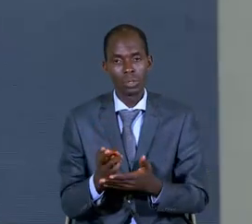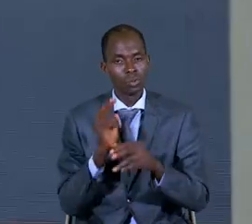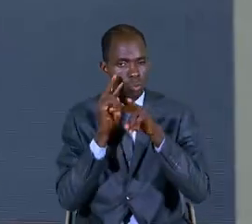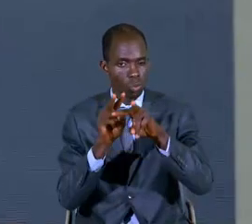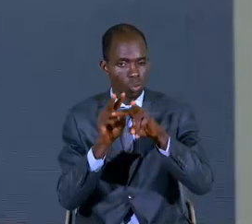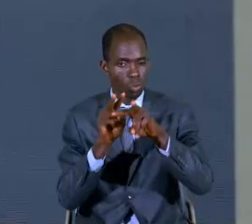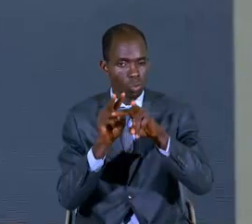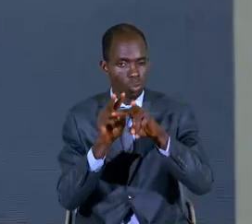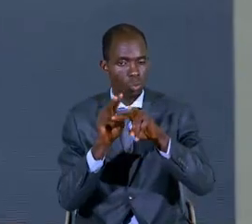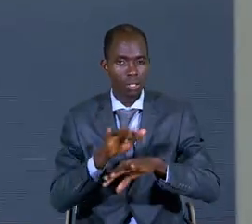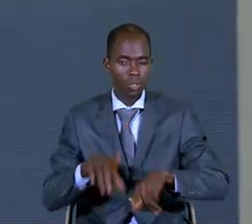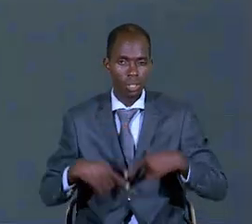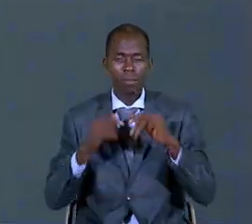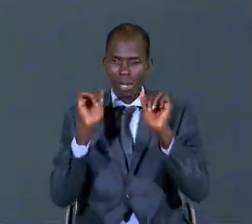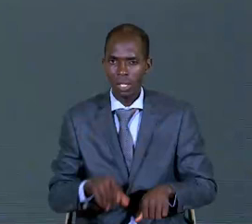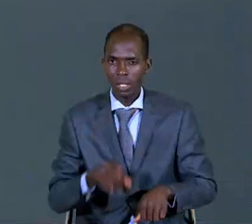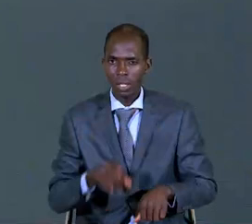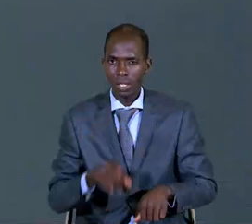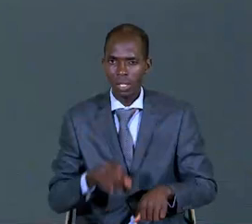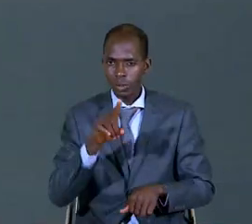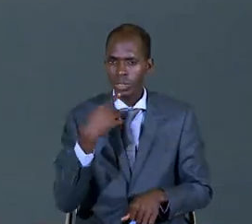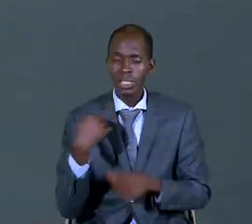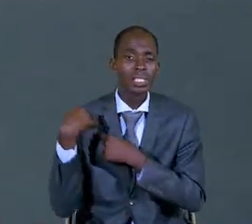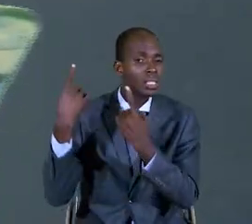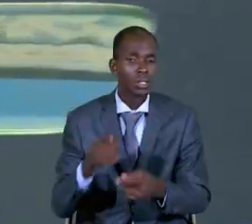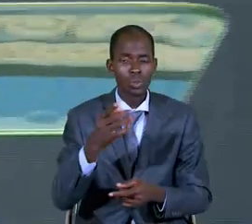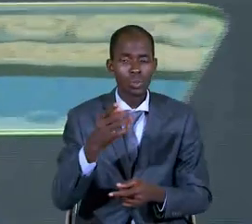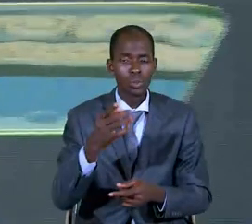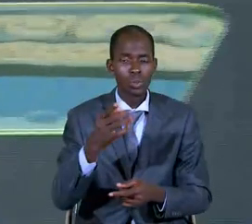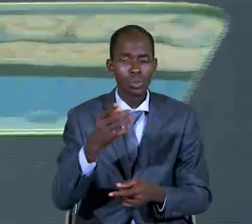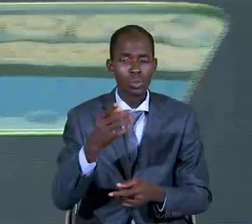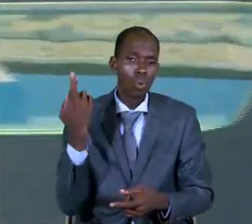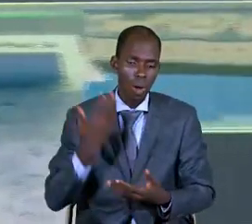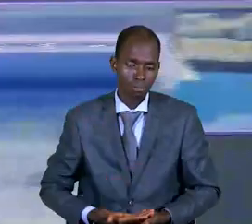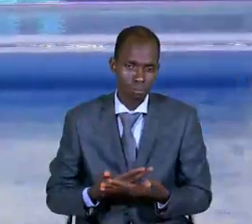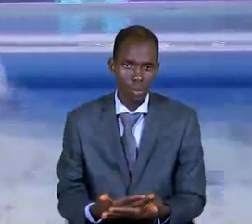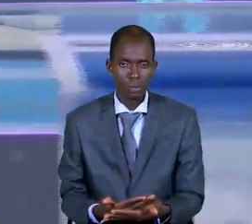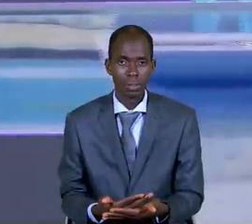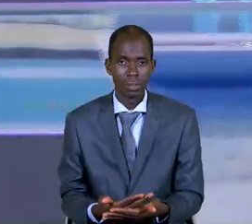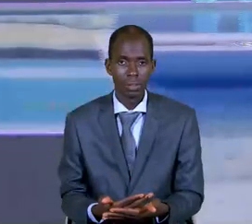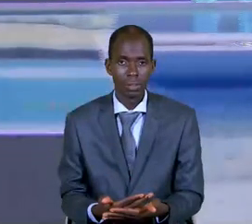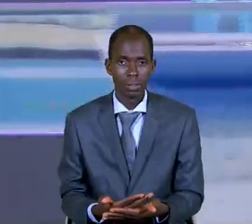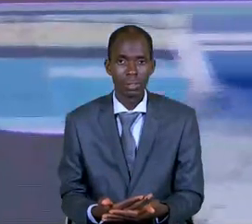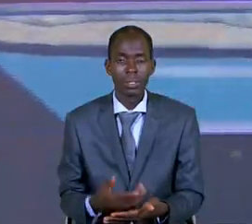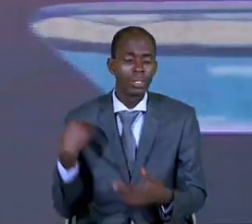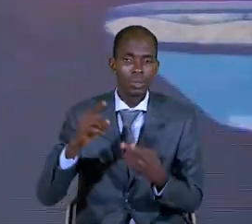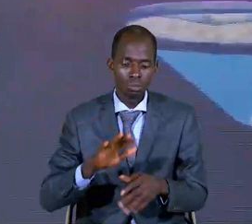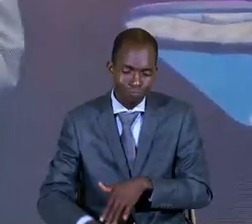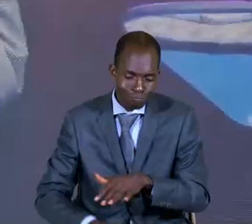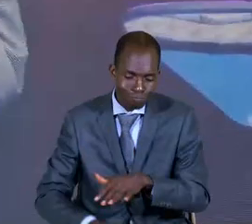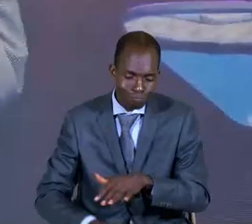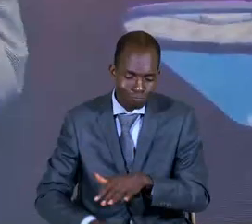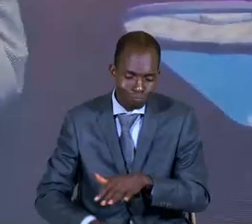life. Can you say, since you were born, since you were a baby, a toddler,